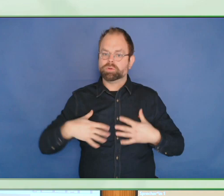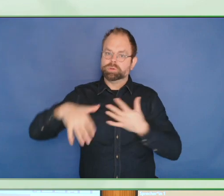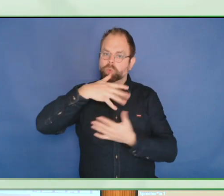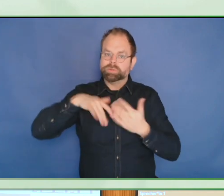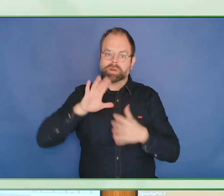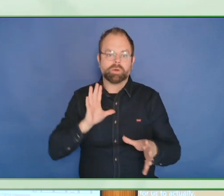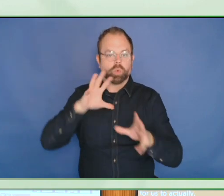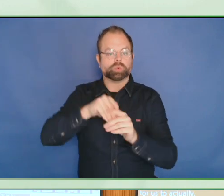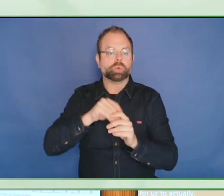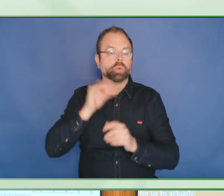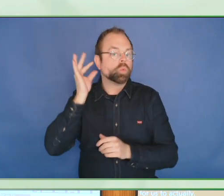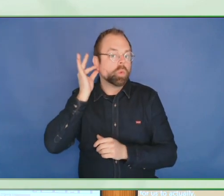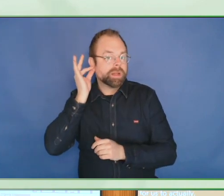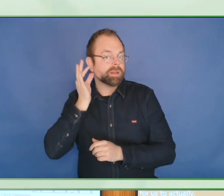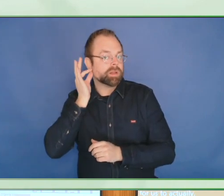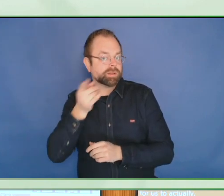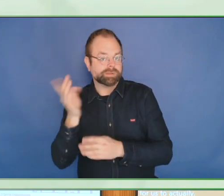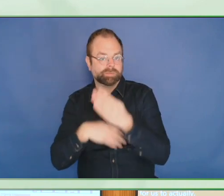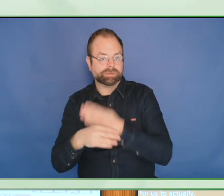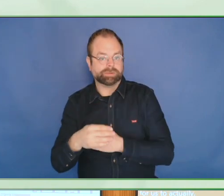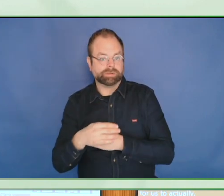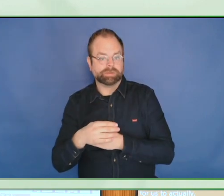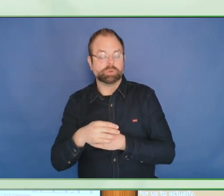consider it more than a workplace. It is a